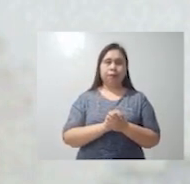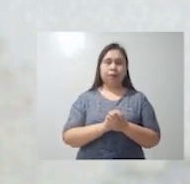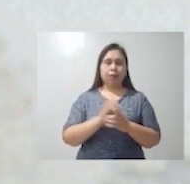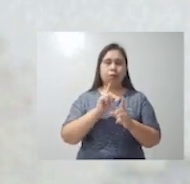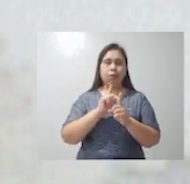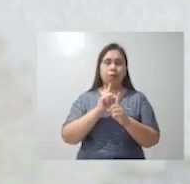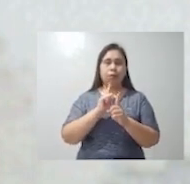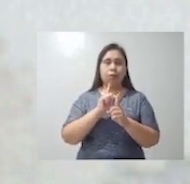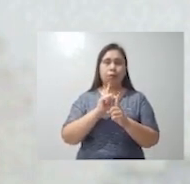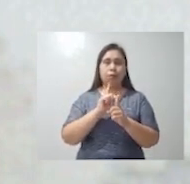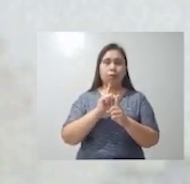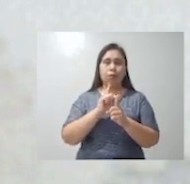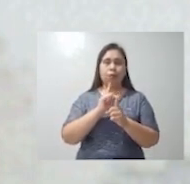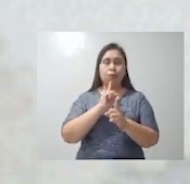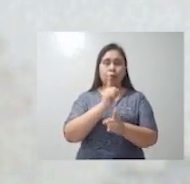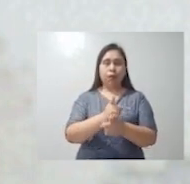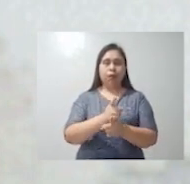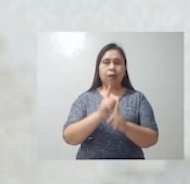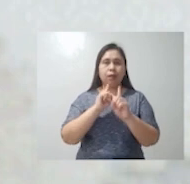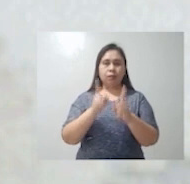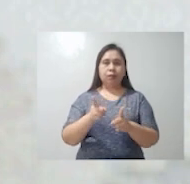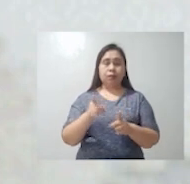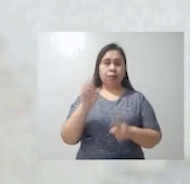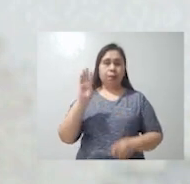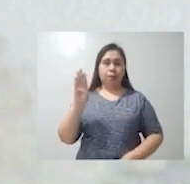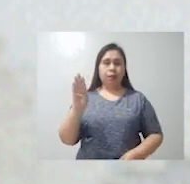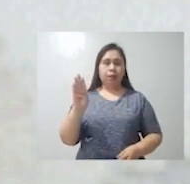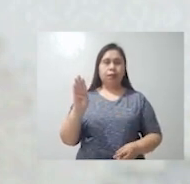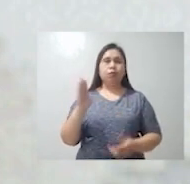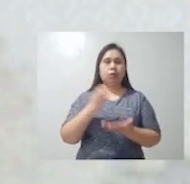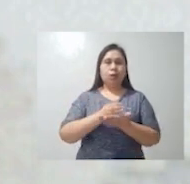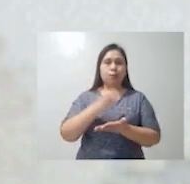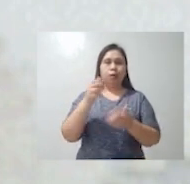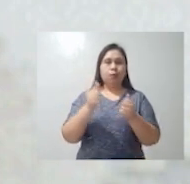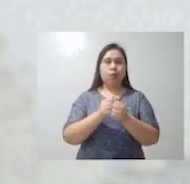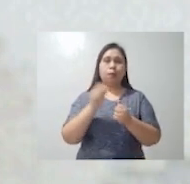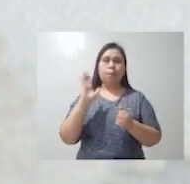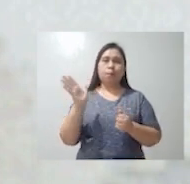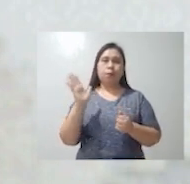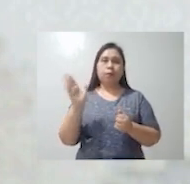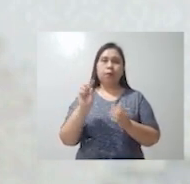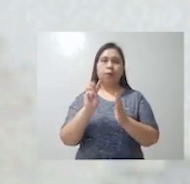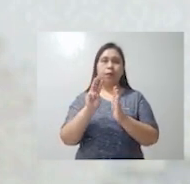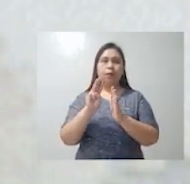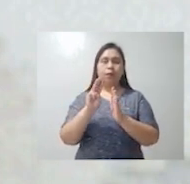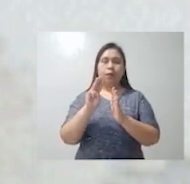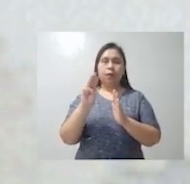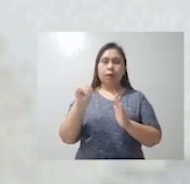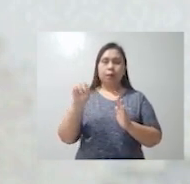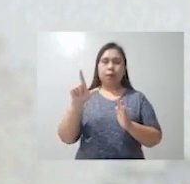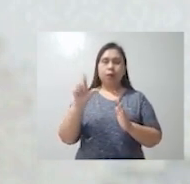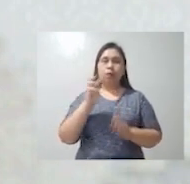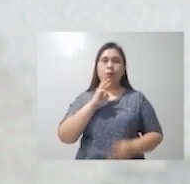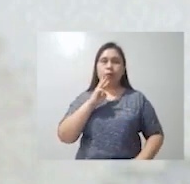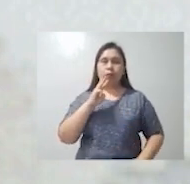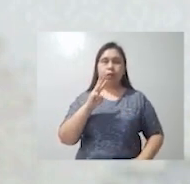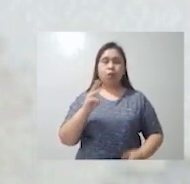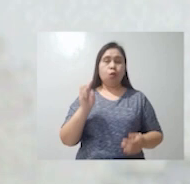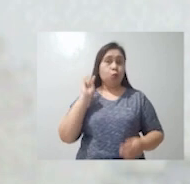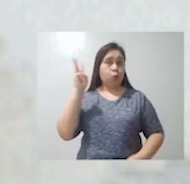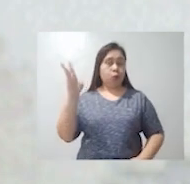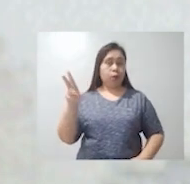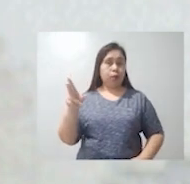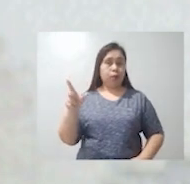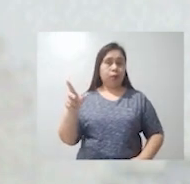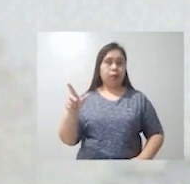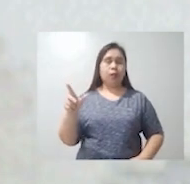The correct answer is B. The beaker with 50 ml of water will cool off quicker than the beaker with 100